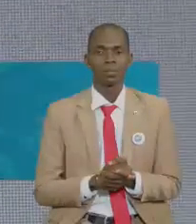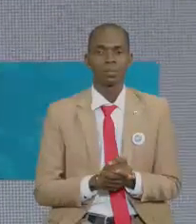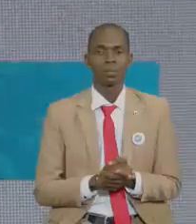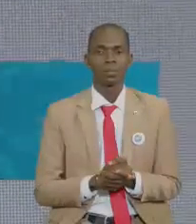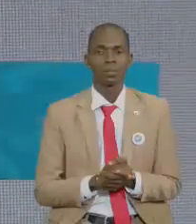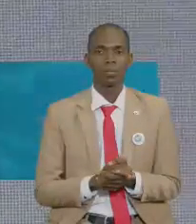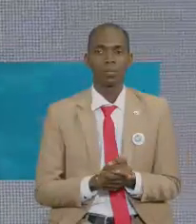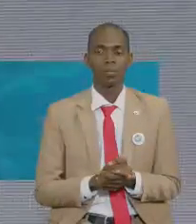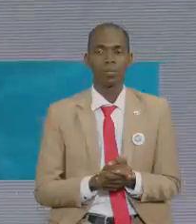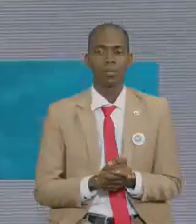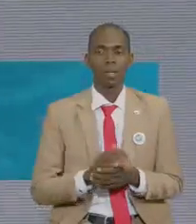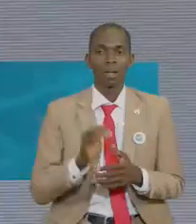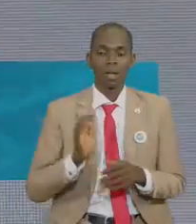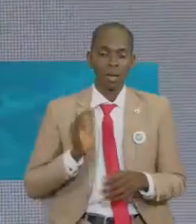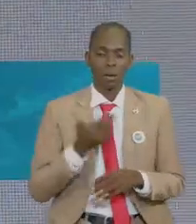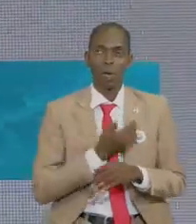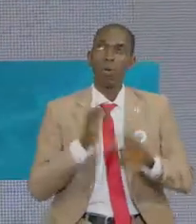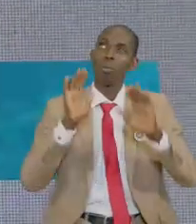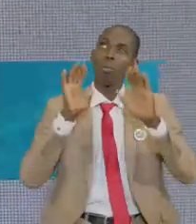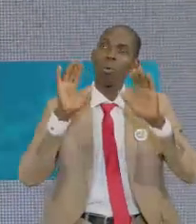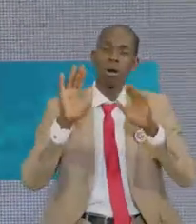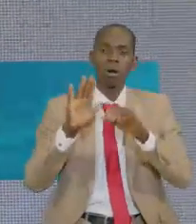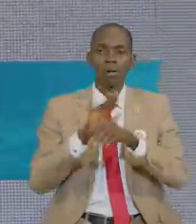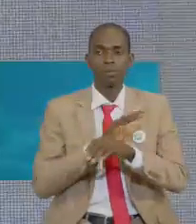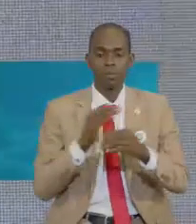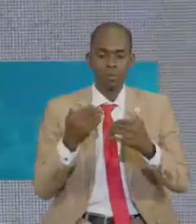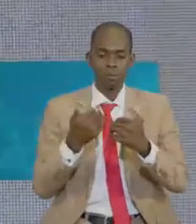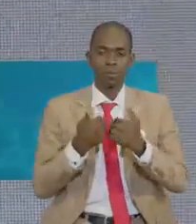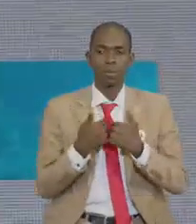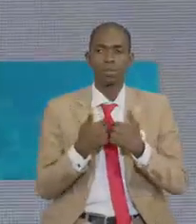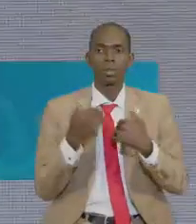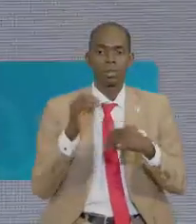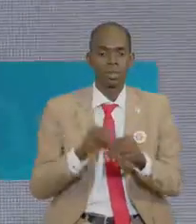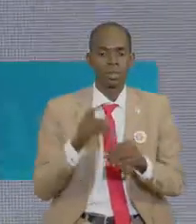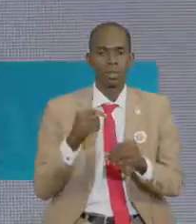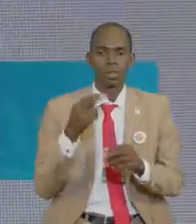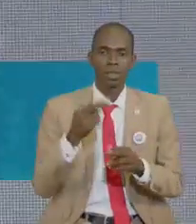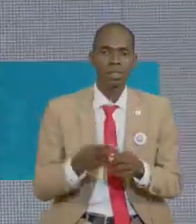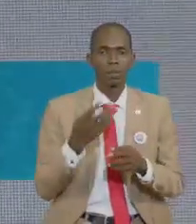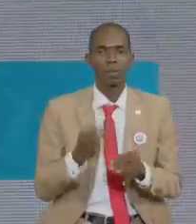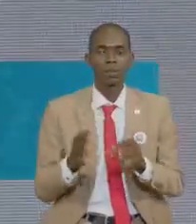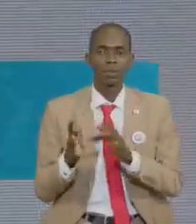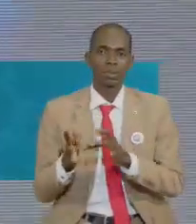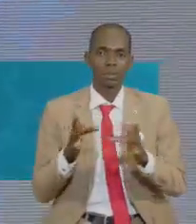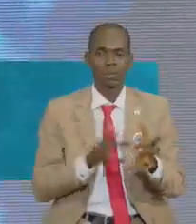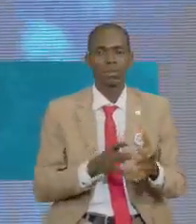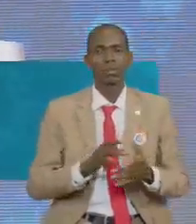A wonderful possession in the name of Jesus.